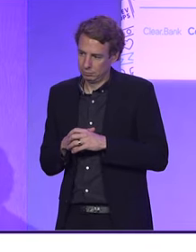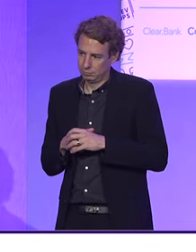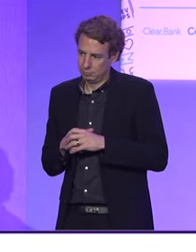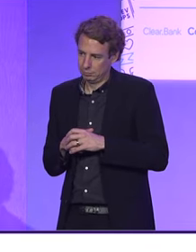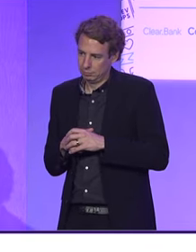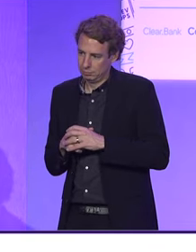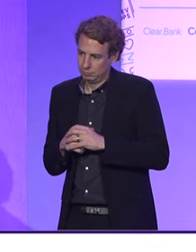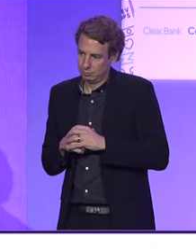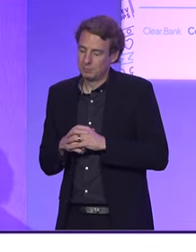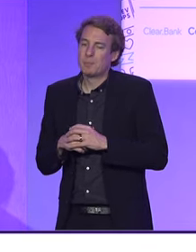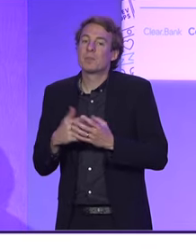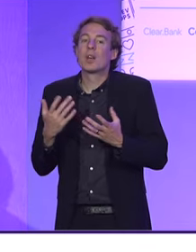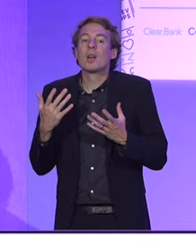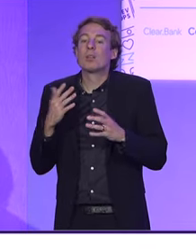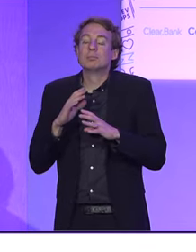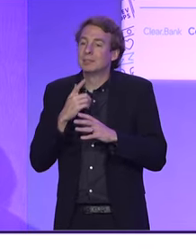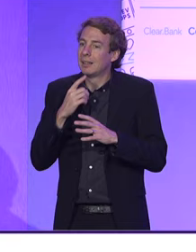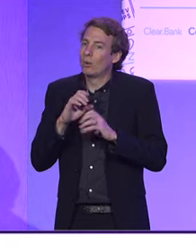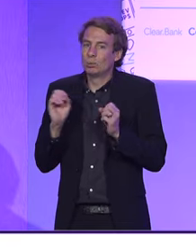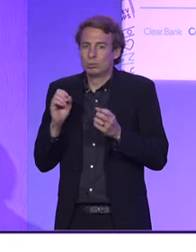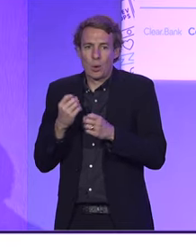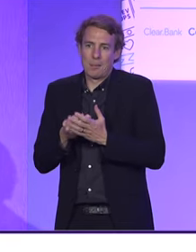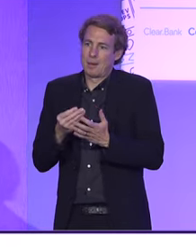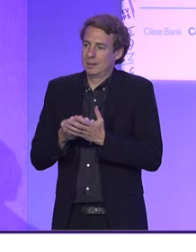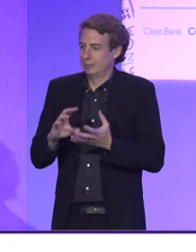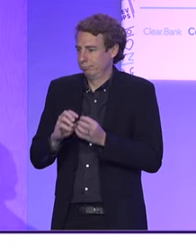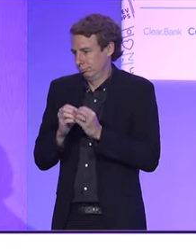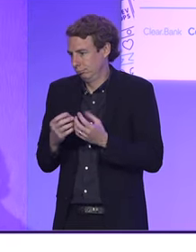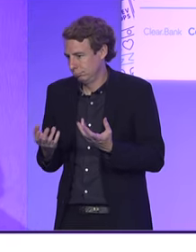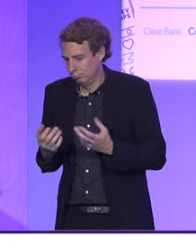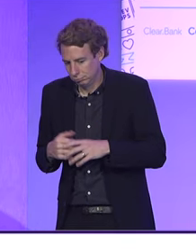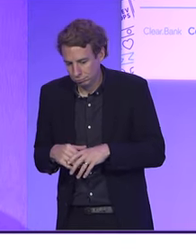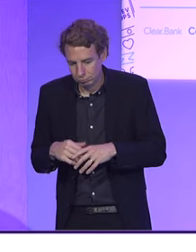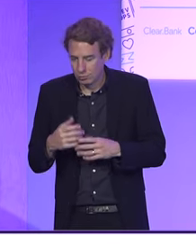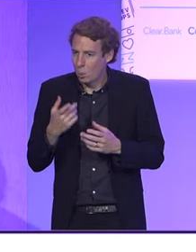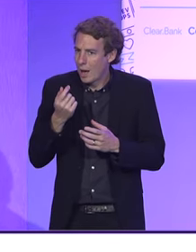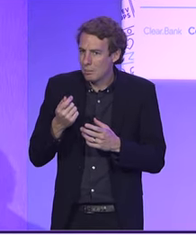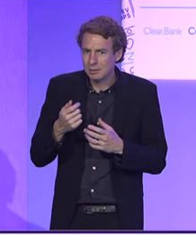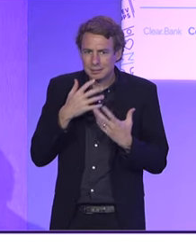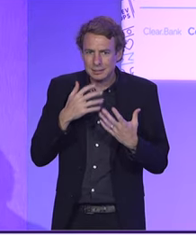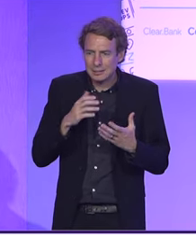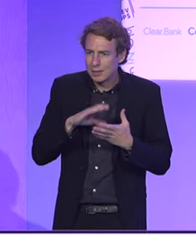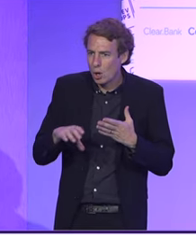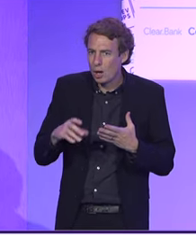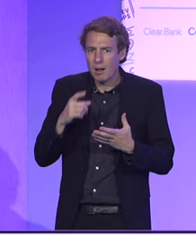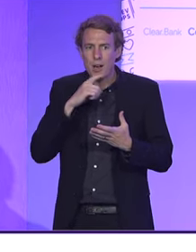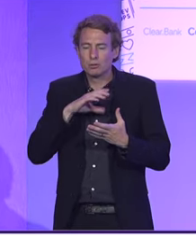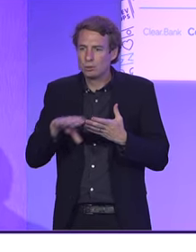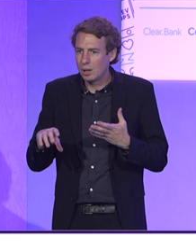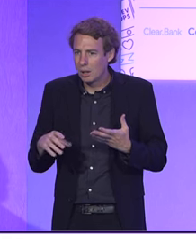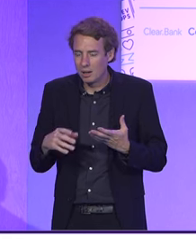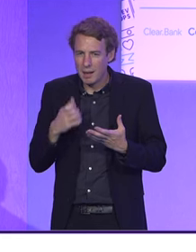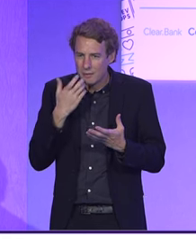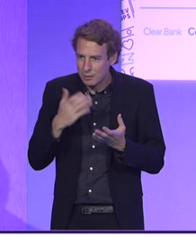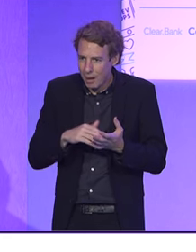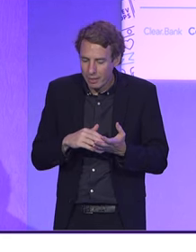they receive an email and saying, how much money is costing me this? Okay, it's $10,000, $100,000 per month.